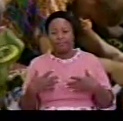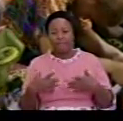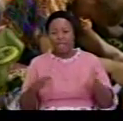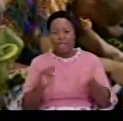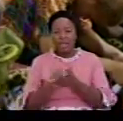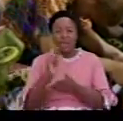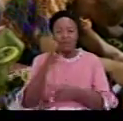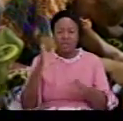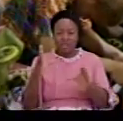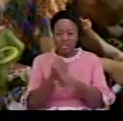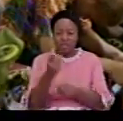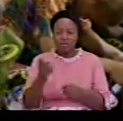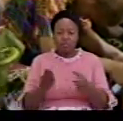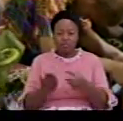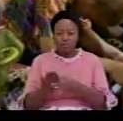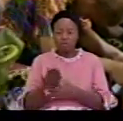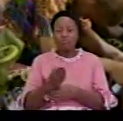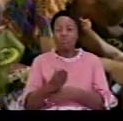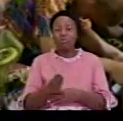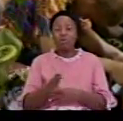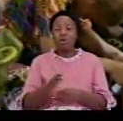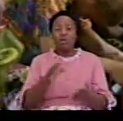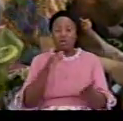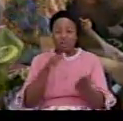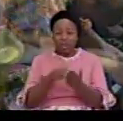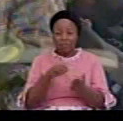last you 1,000 years